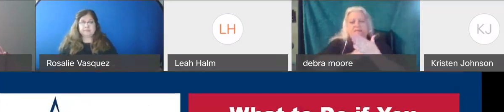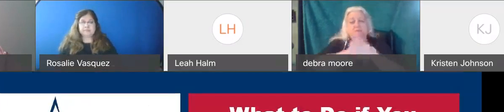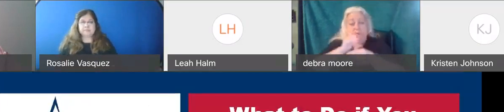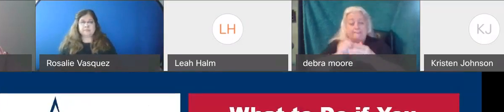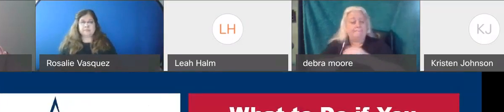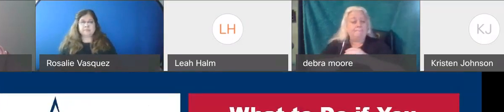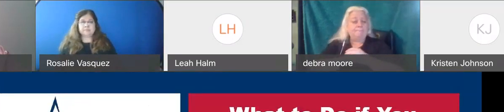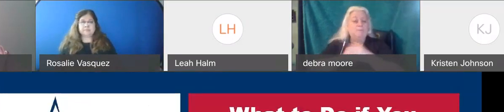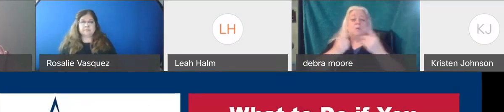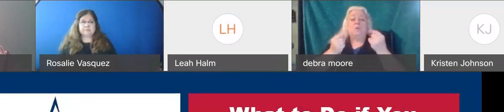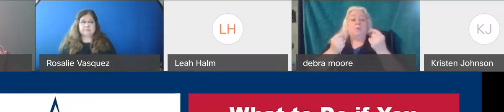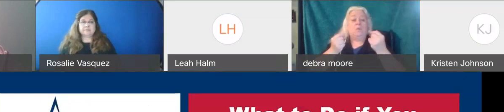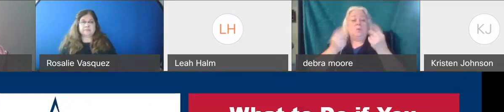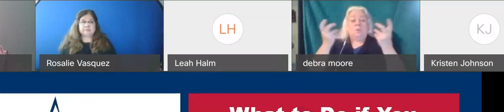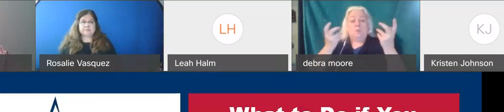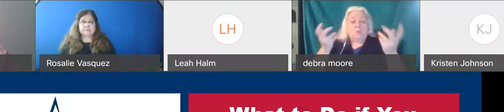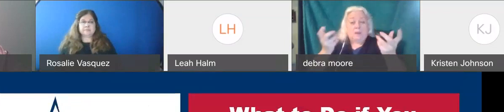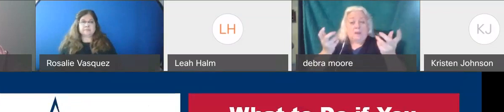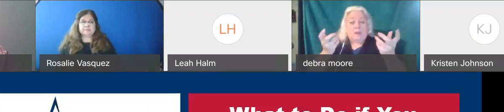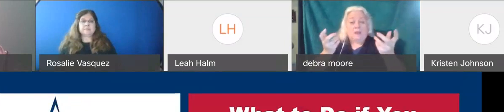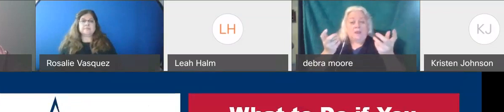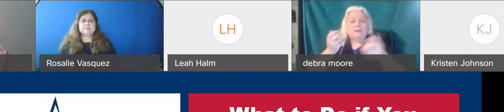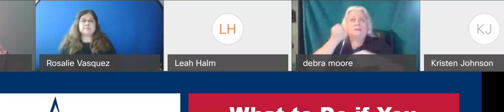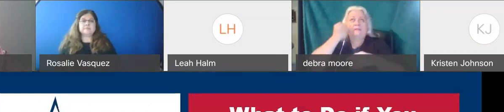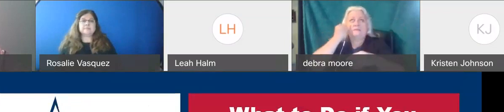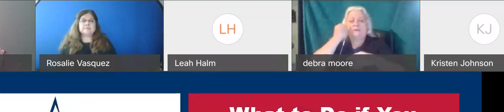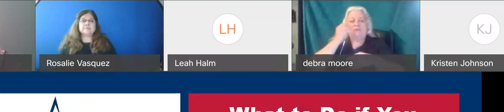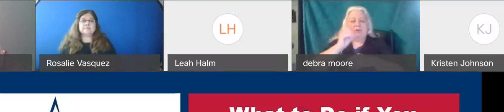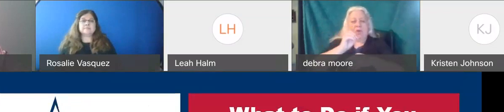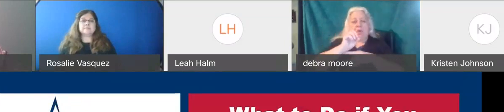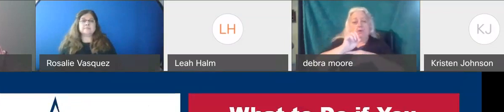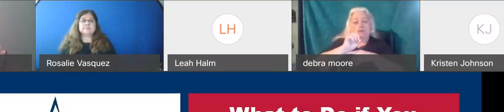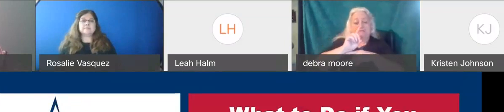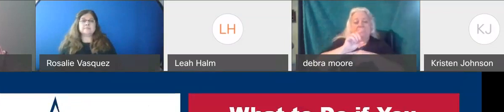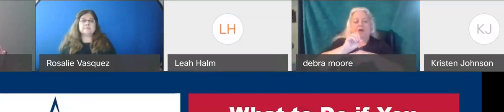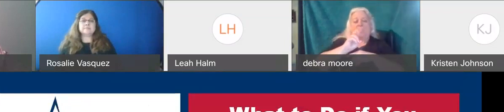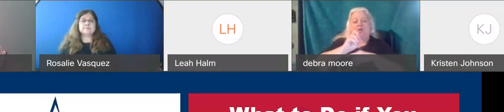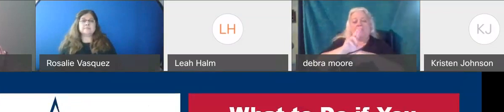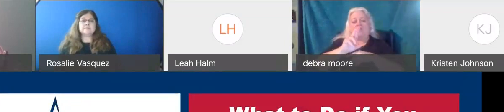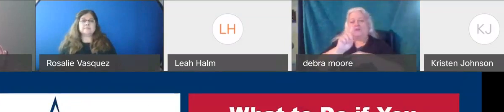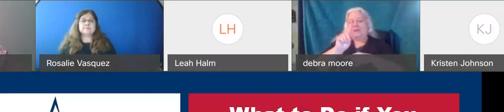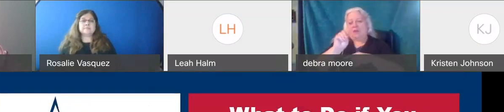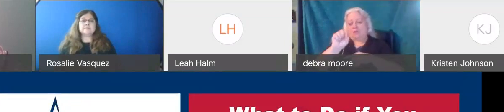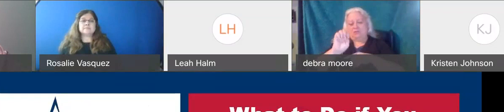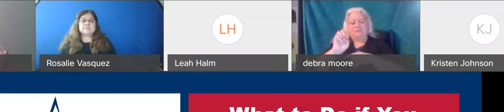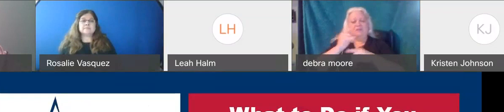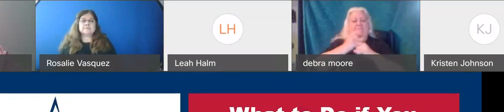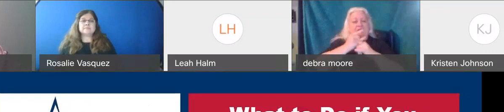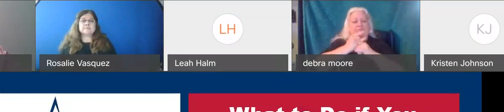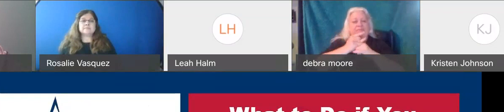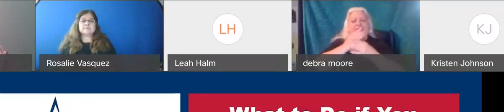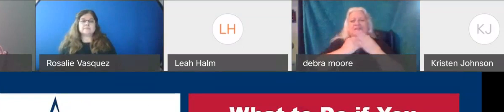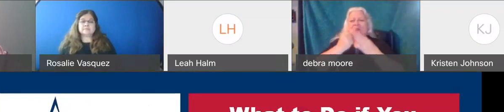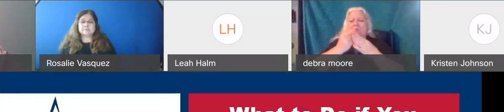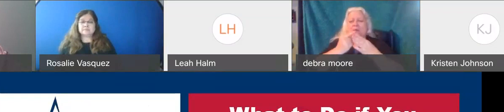So what to do if you overdose on alcohol? So this is a long slide, so I'm not going to read all of it to you. But if someone in your